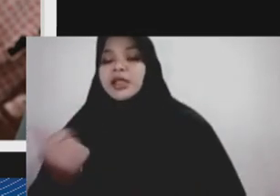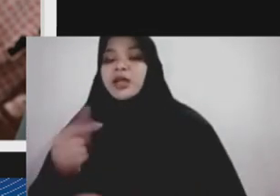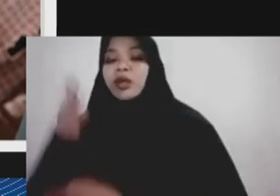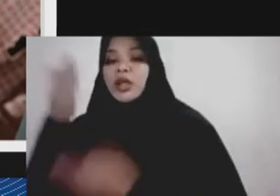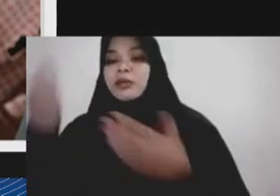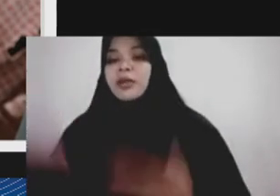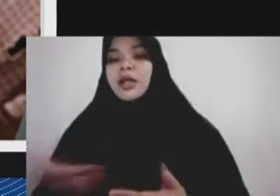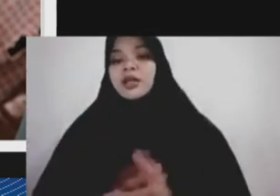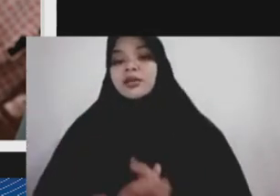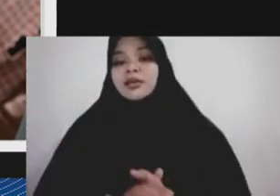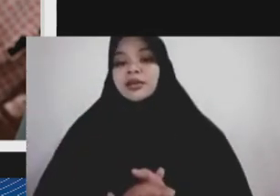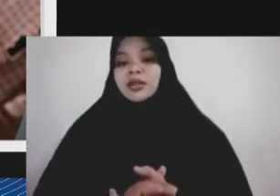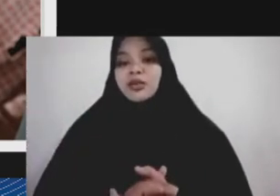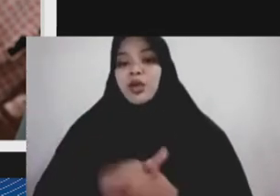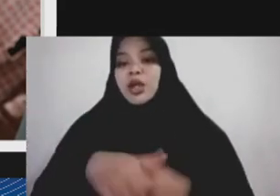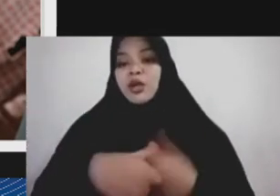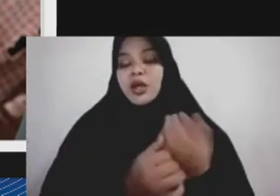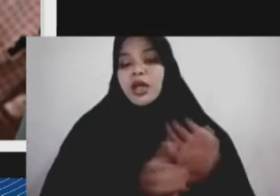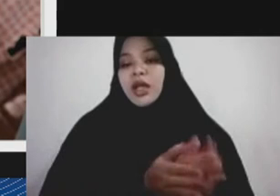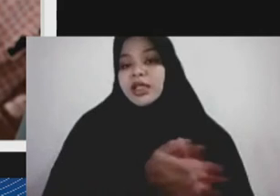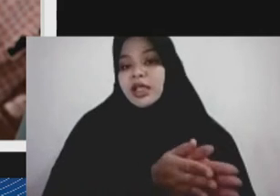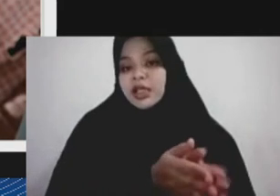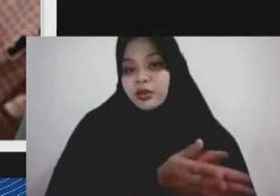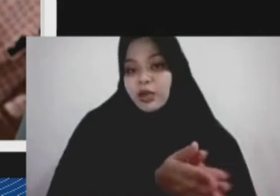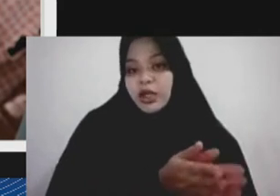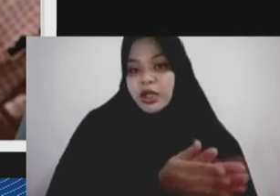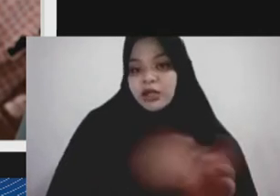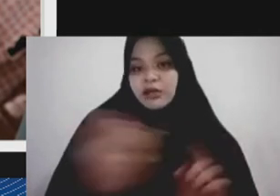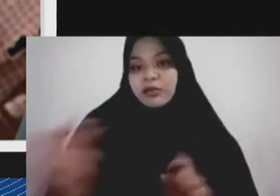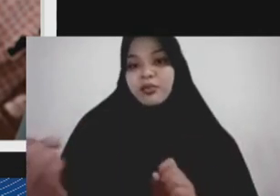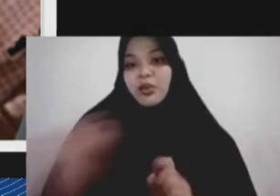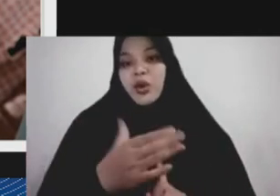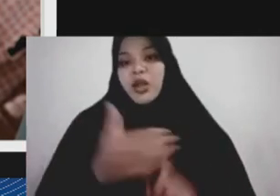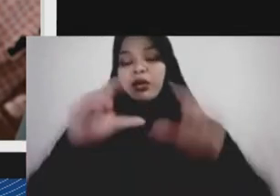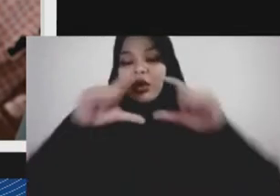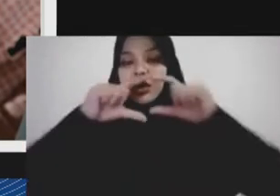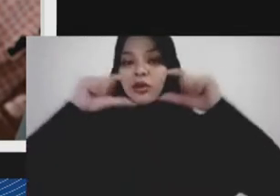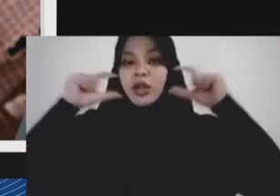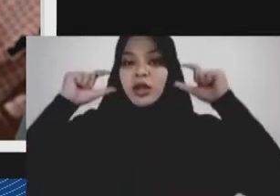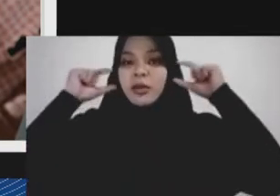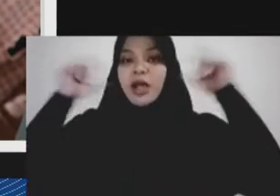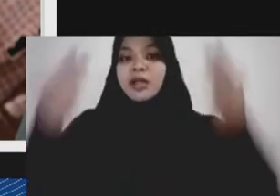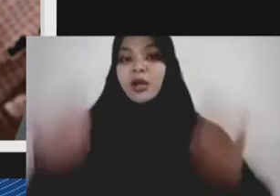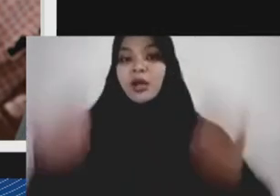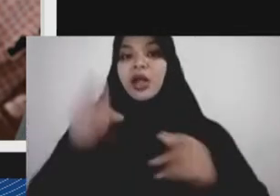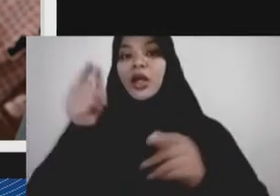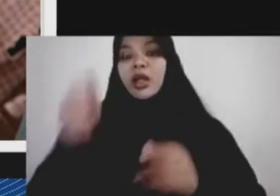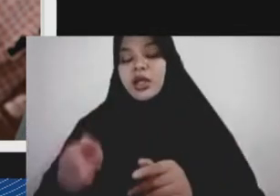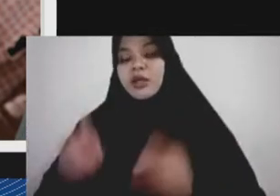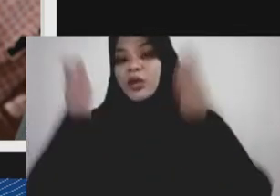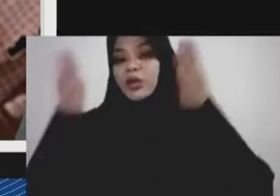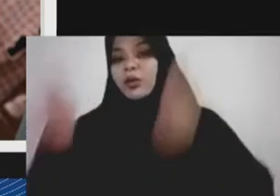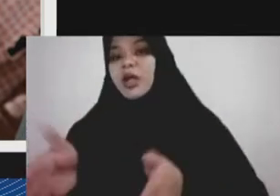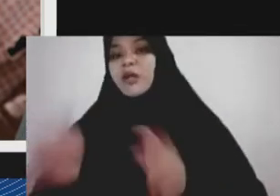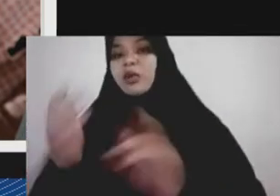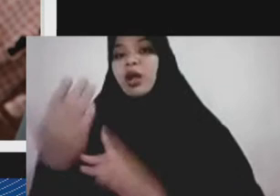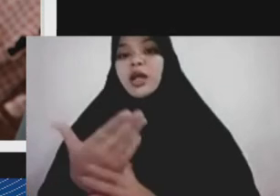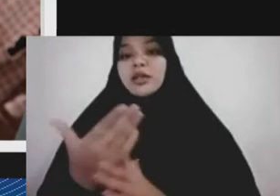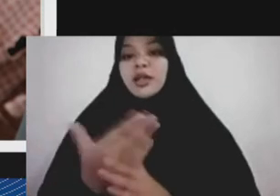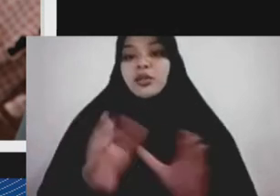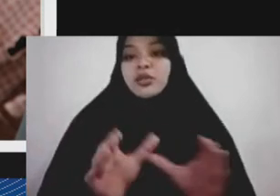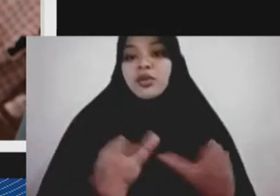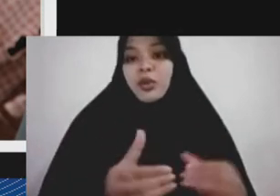hand sanitizer or protective equipment like masks. It could be suppressing access to food,